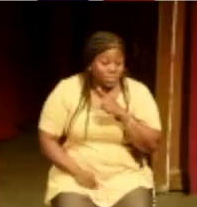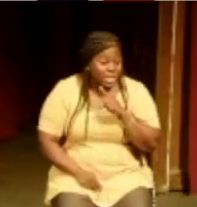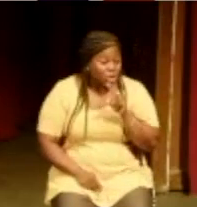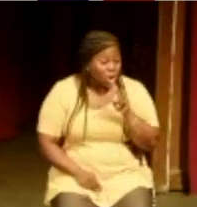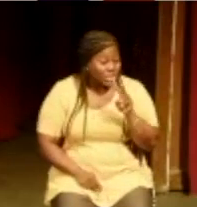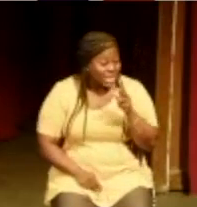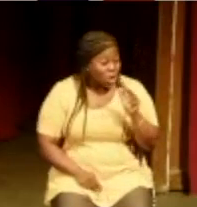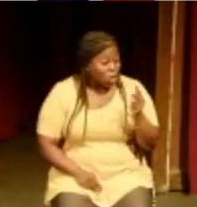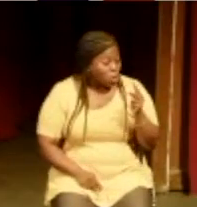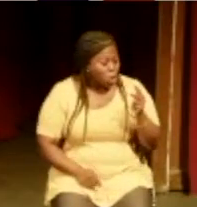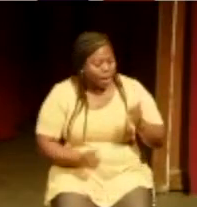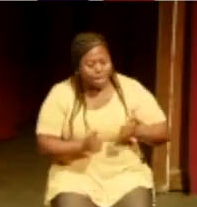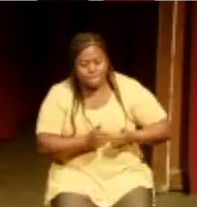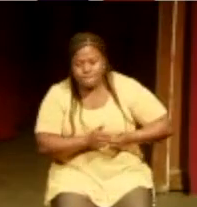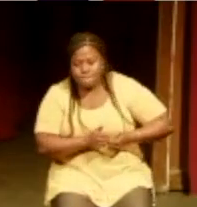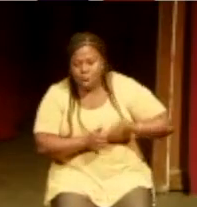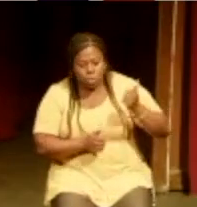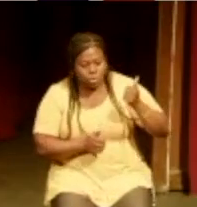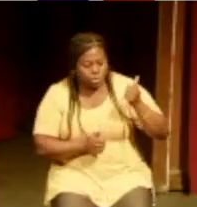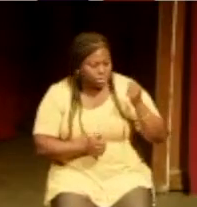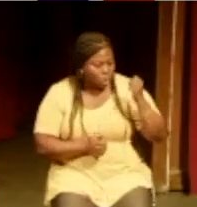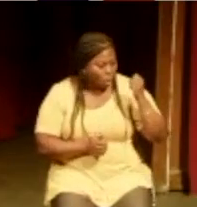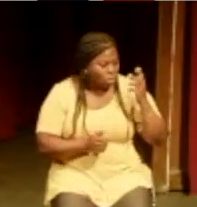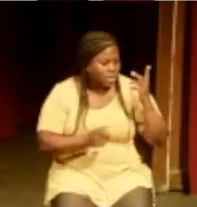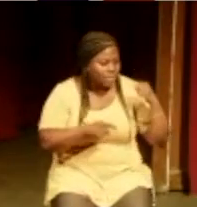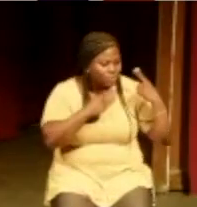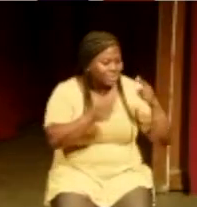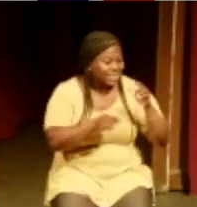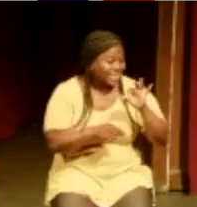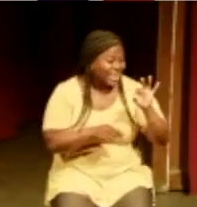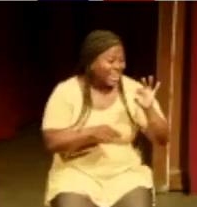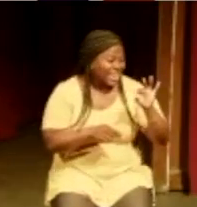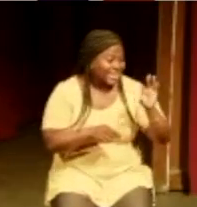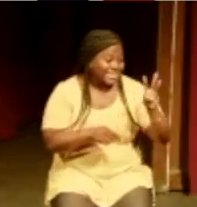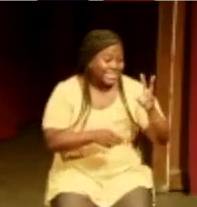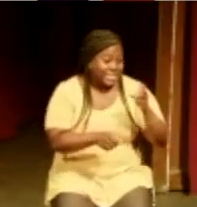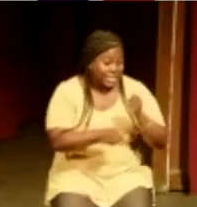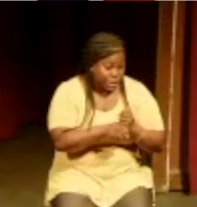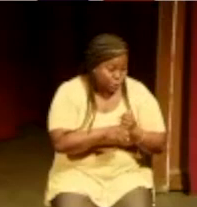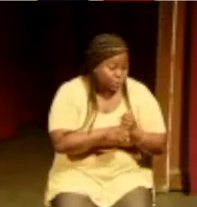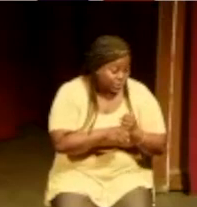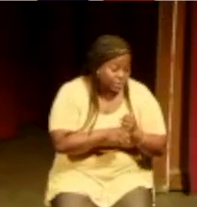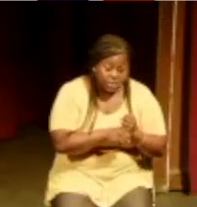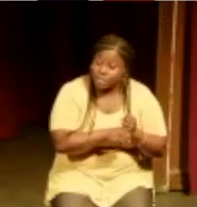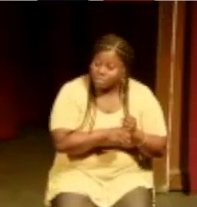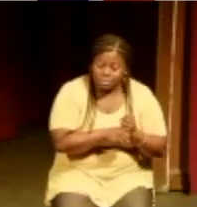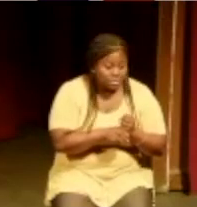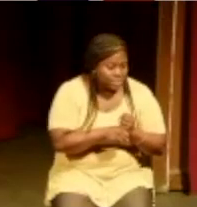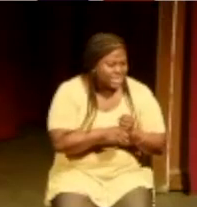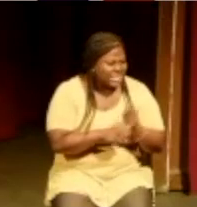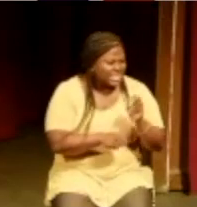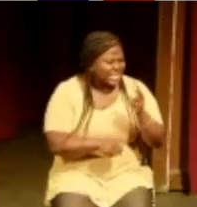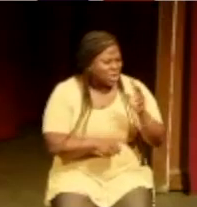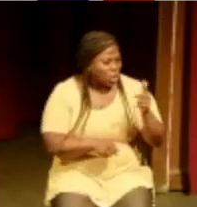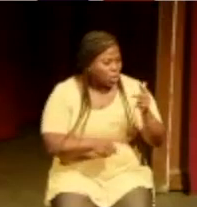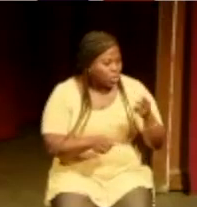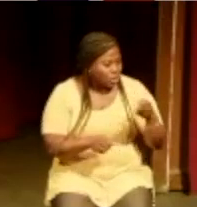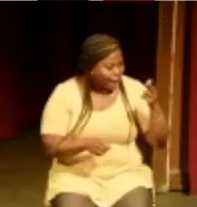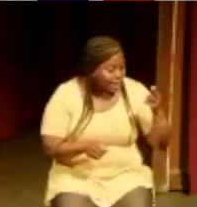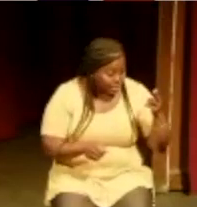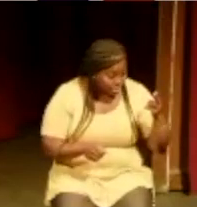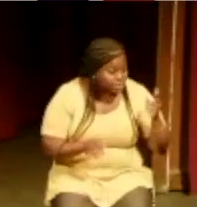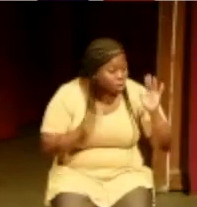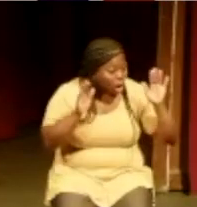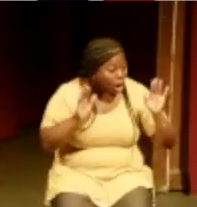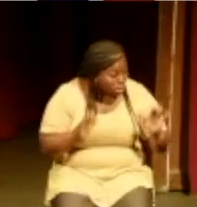all time, like 96 years, and they're the second or third highest, which is awesome. The only caveat to that is